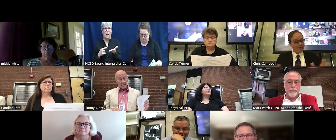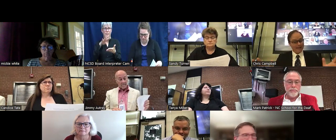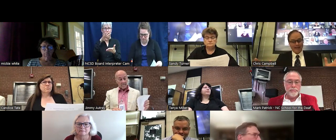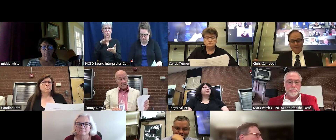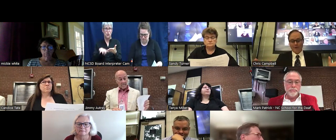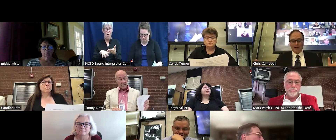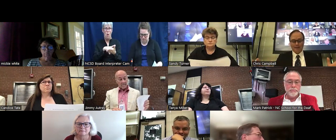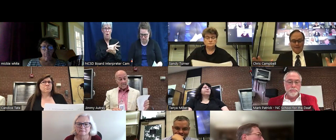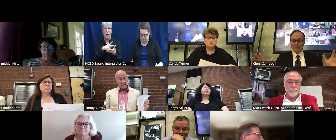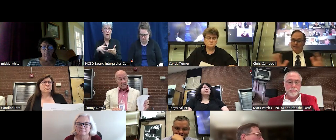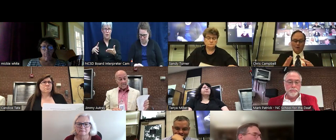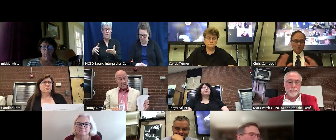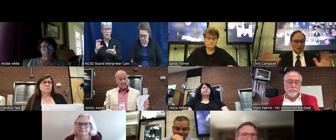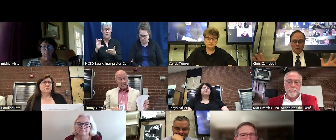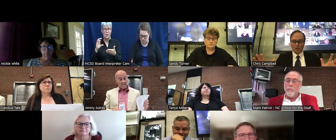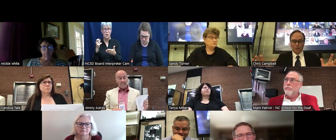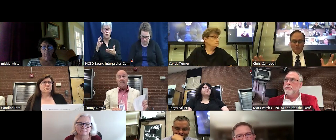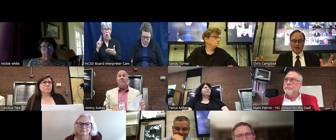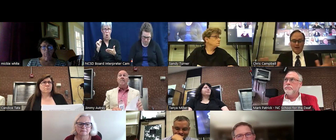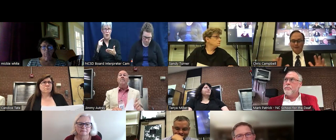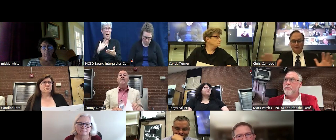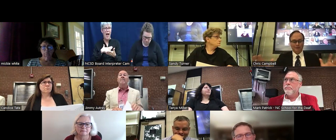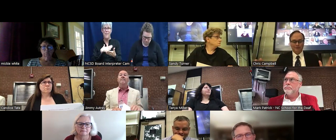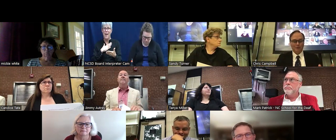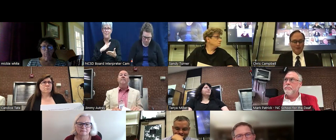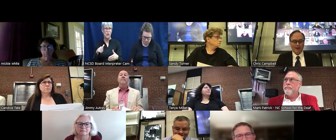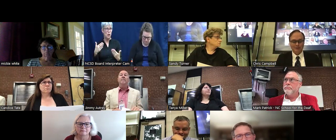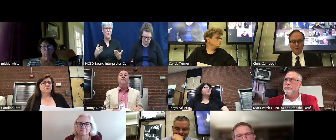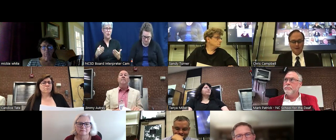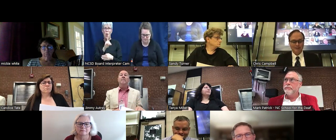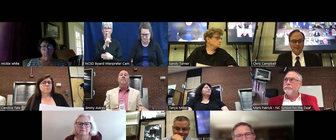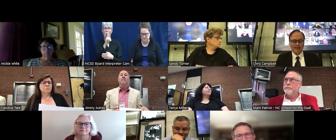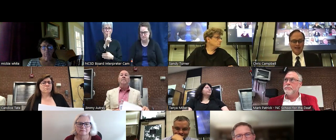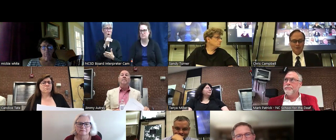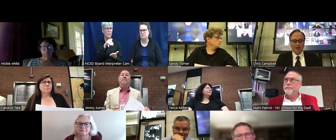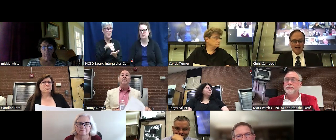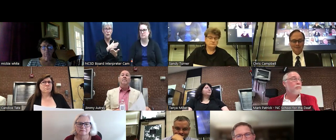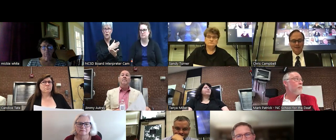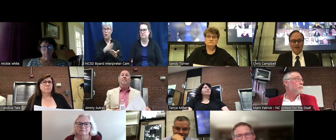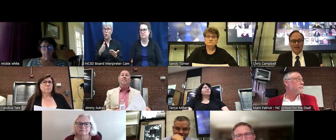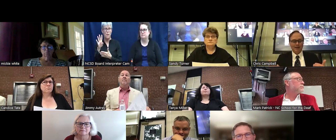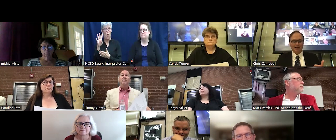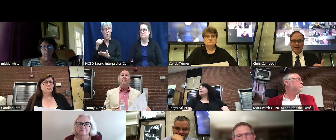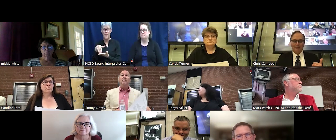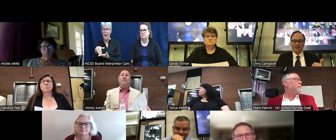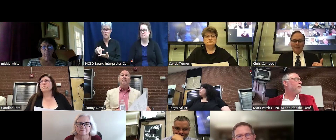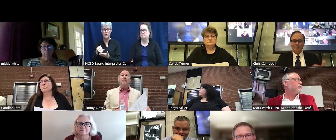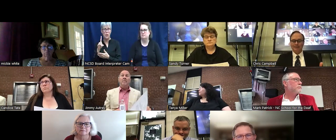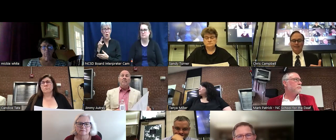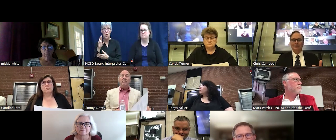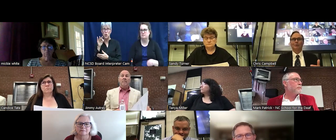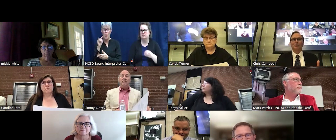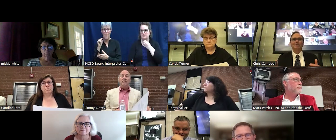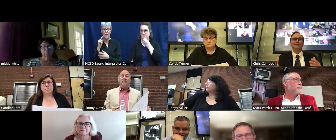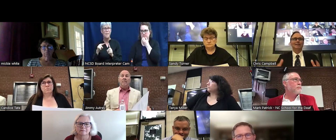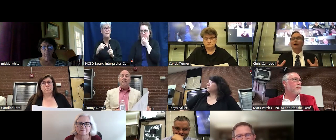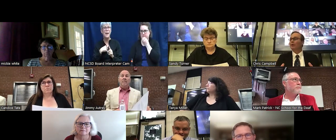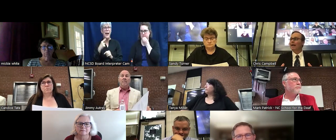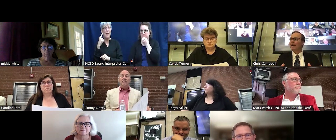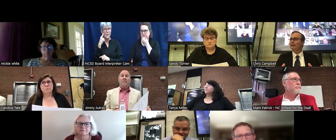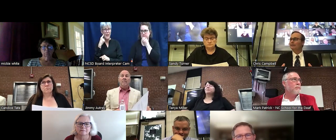happy to give you access to all the 1,000 through the 4,000 policies that have drafts. But again, I think it makes sense for us